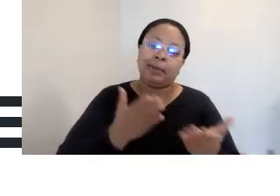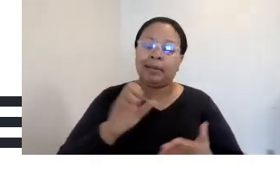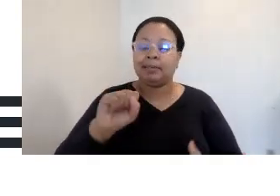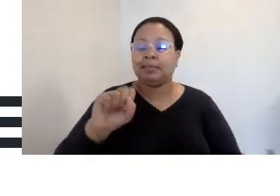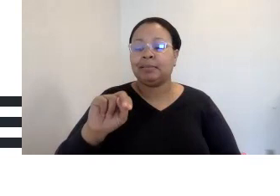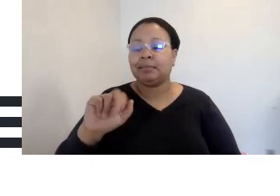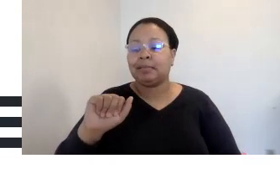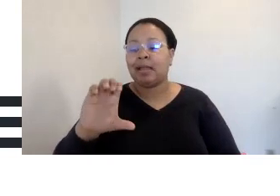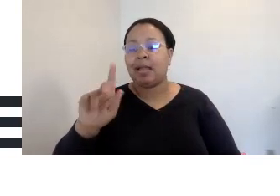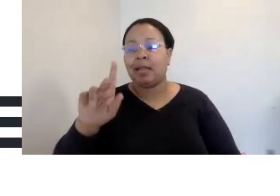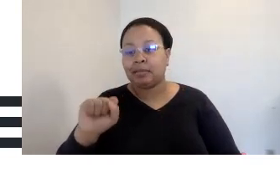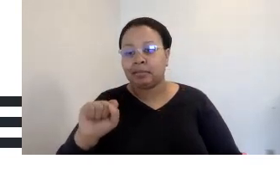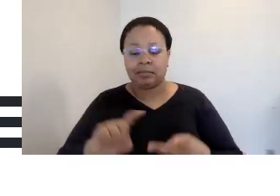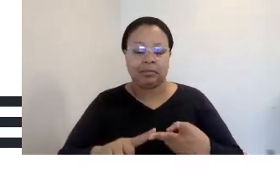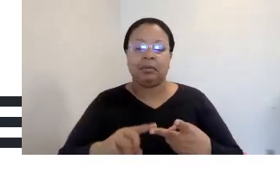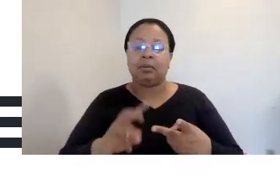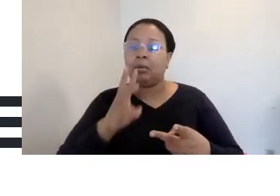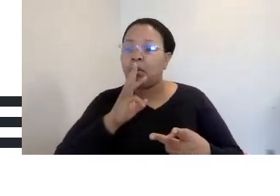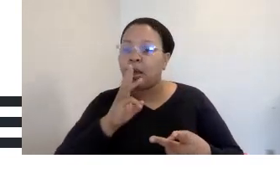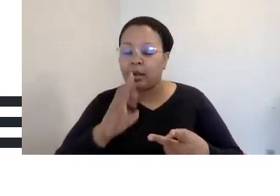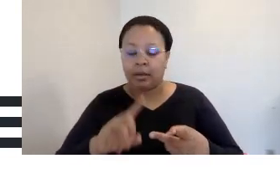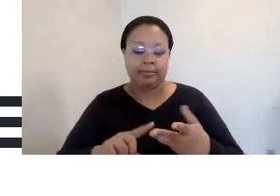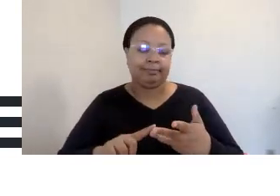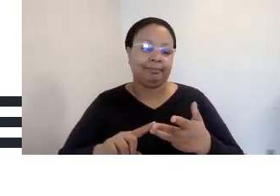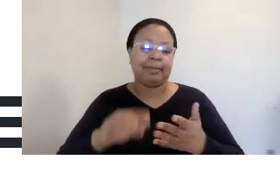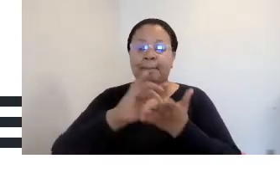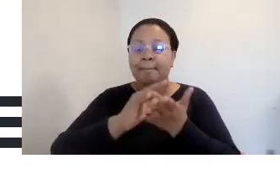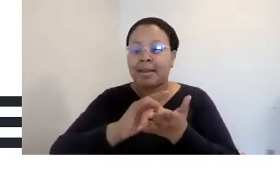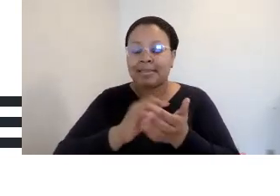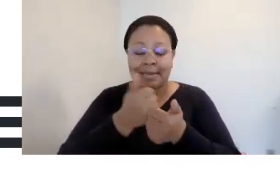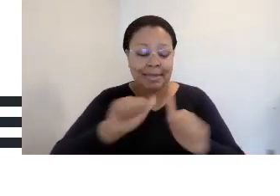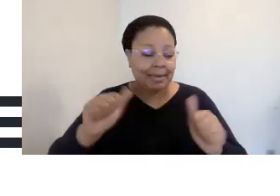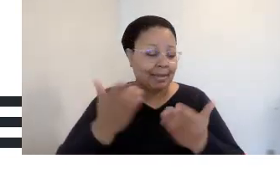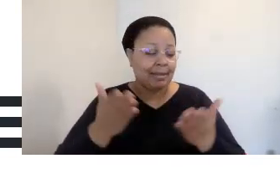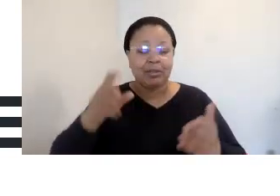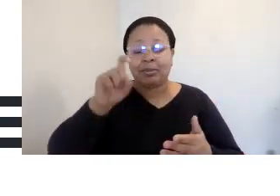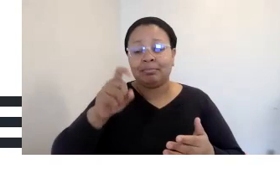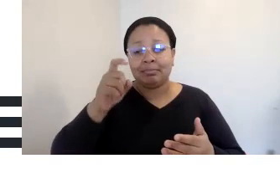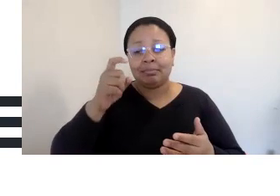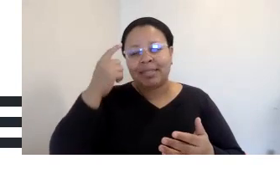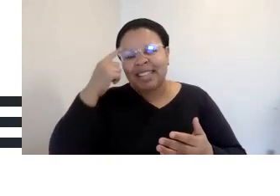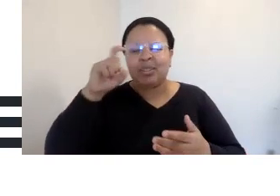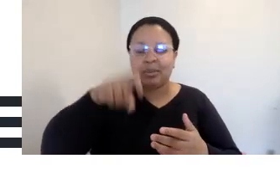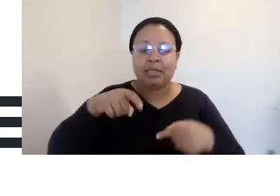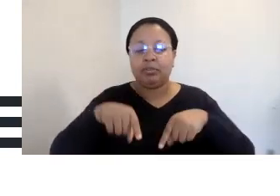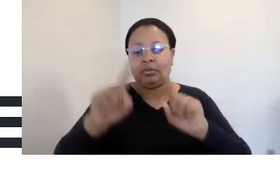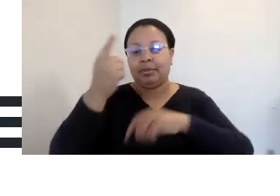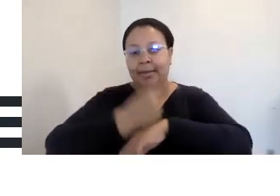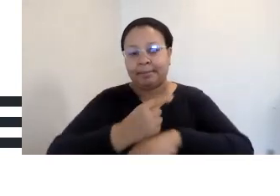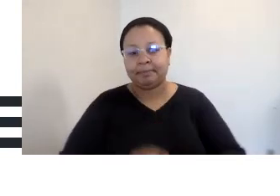water, medication, anything that you think you will need during the day.